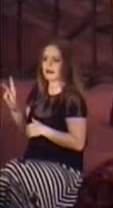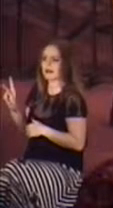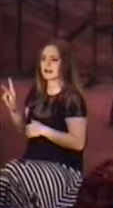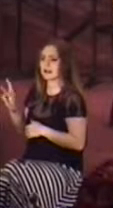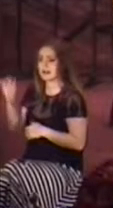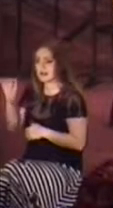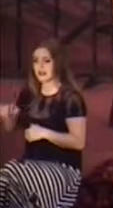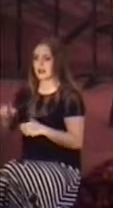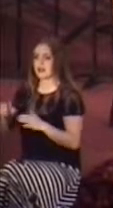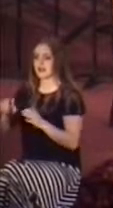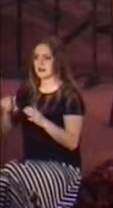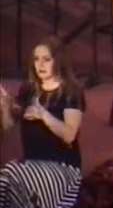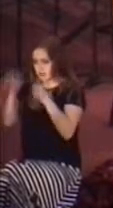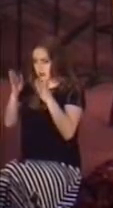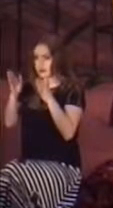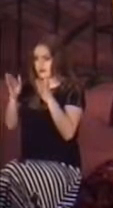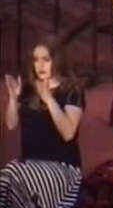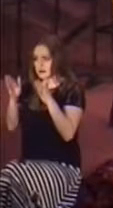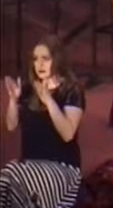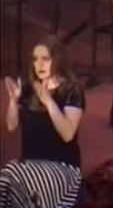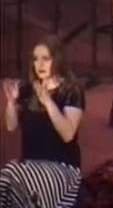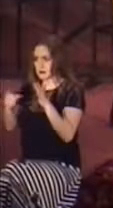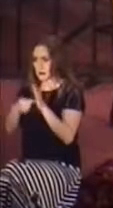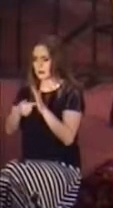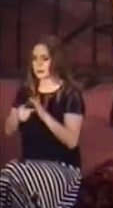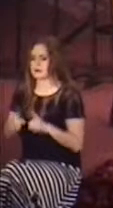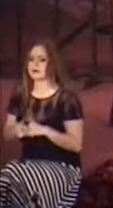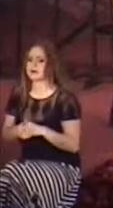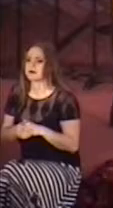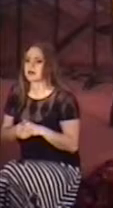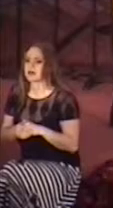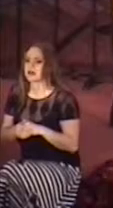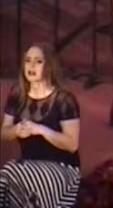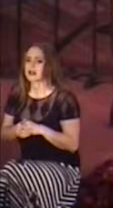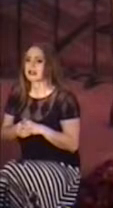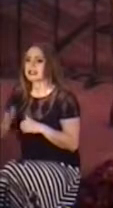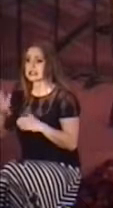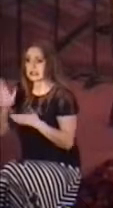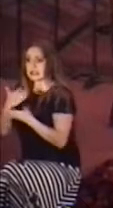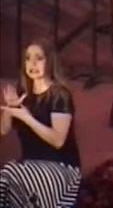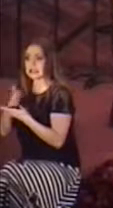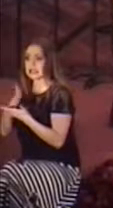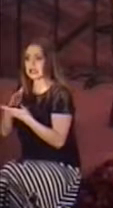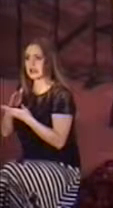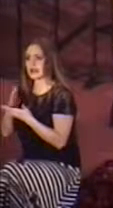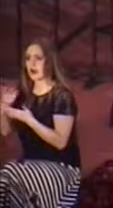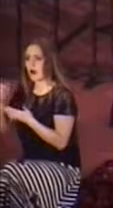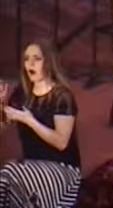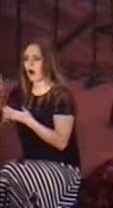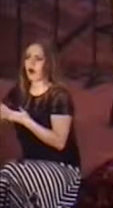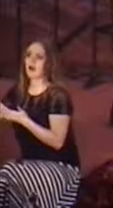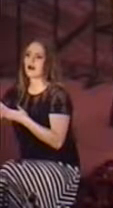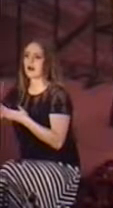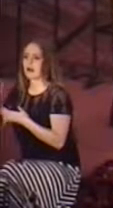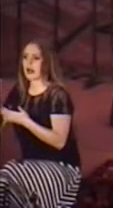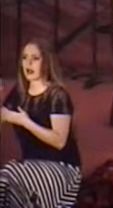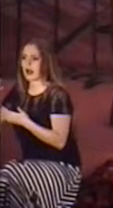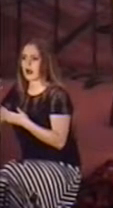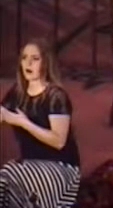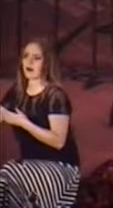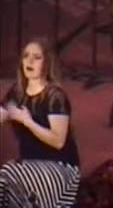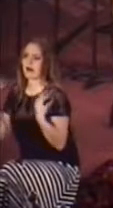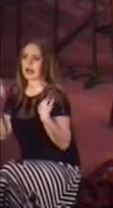That should be the center point. And then they did sing, Hark the Herald Angels Sing, that God and man was reconciled. Of course, the whole